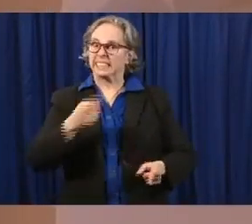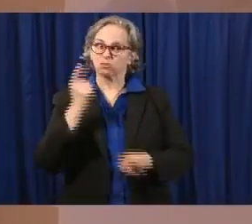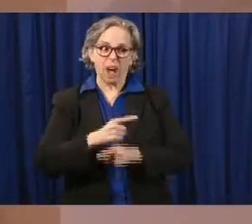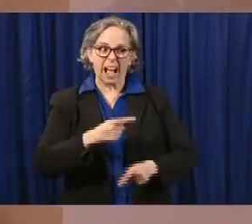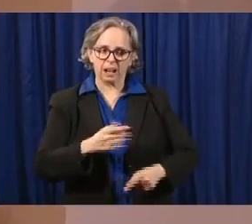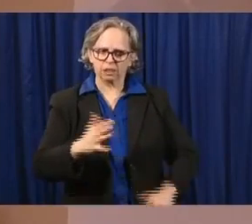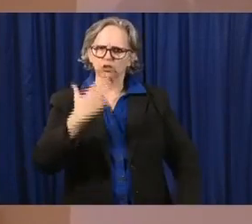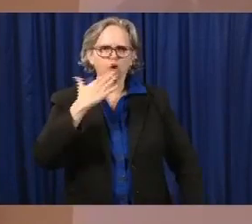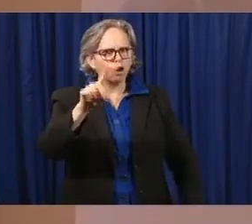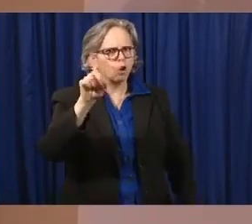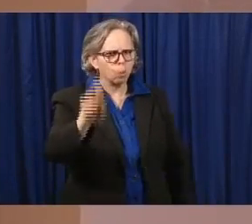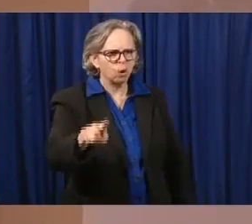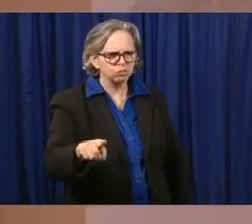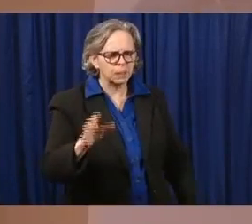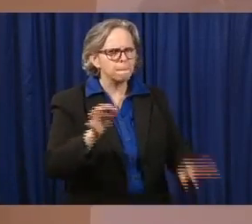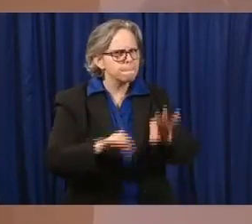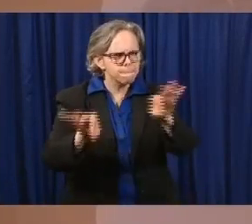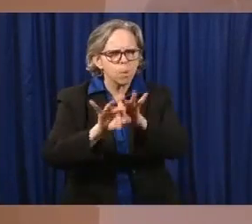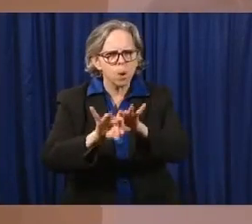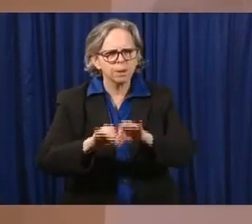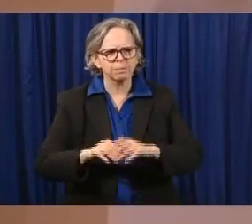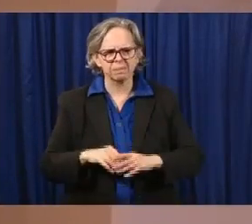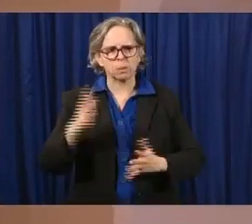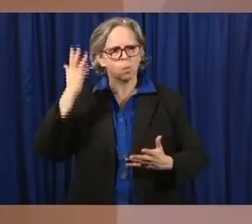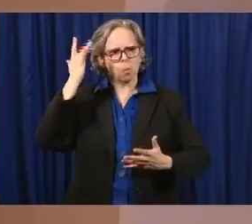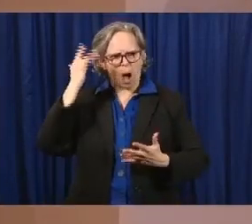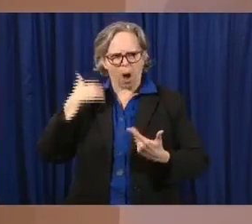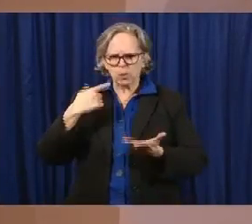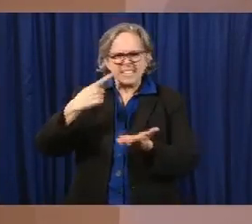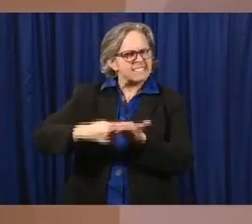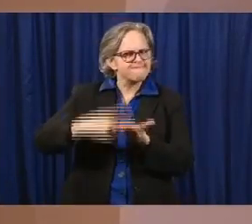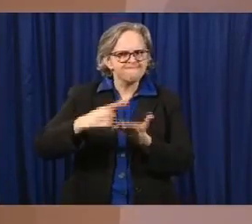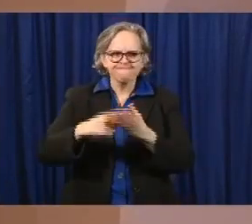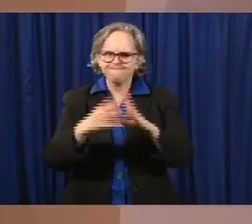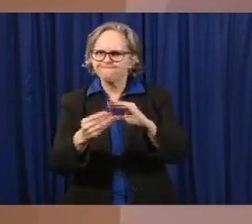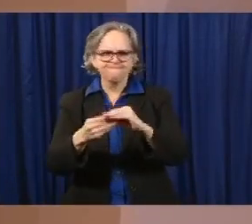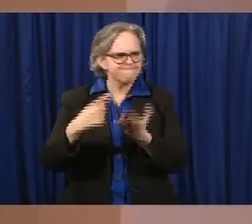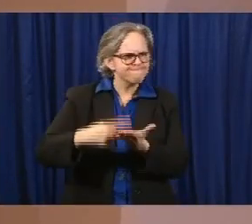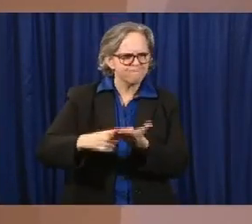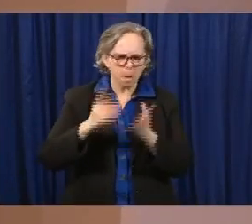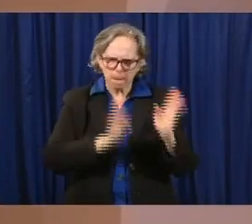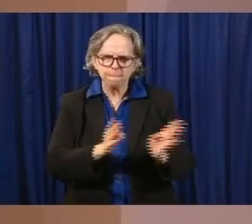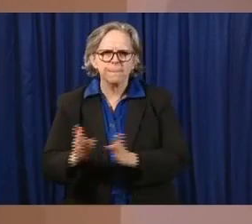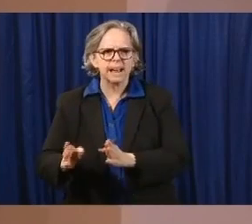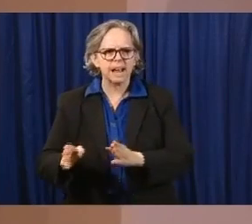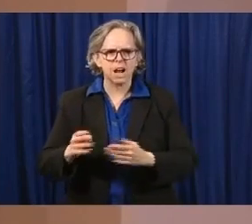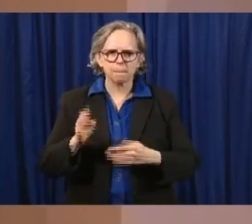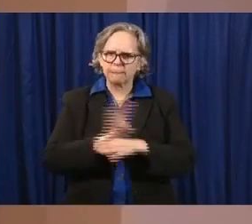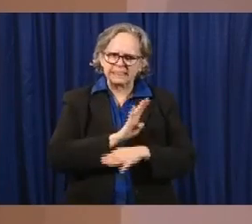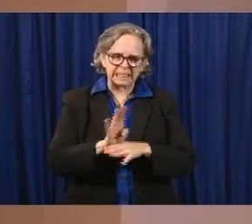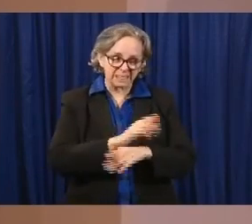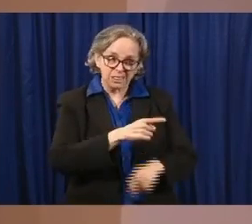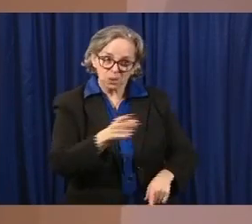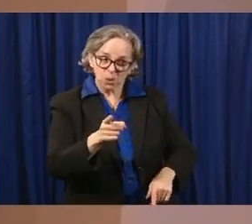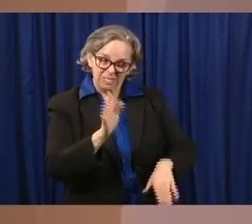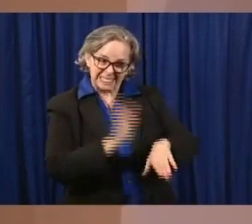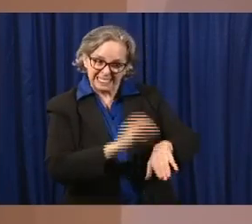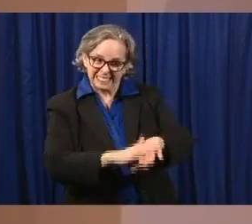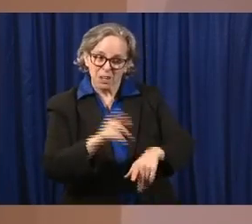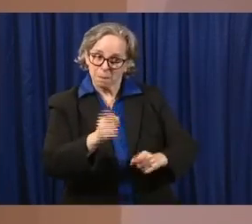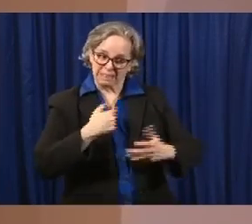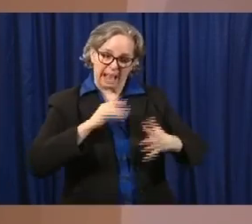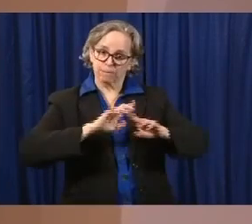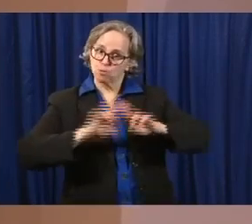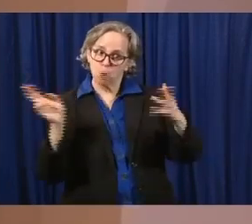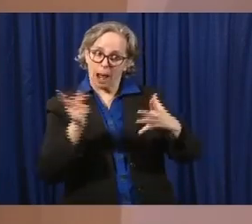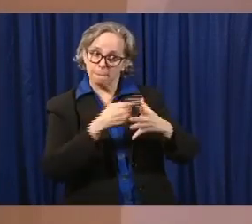it, so that we can prepare business for what they're going to need to do to be, at the forefront